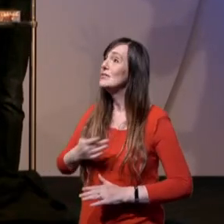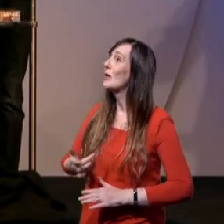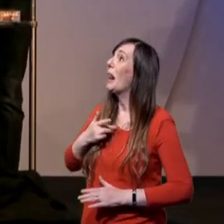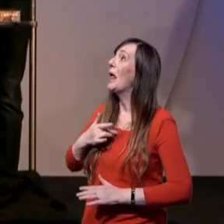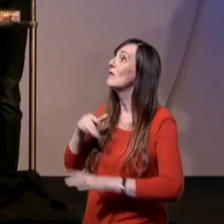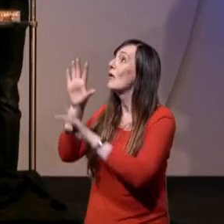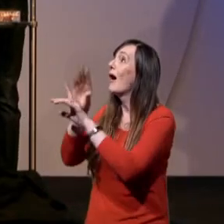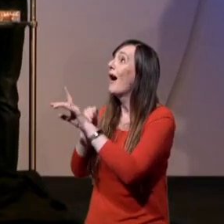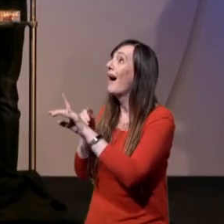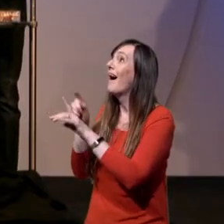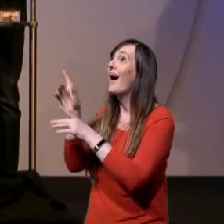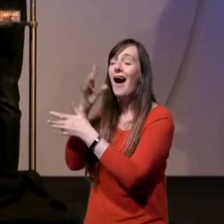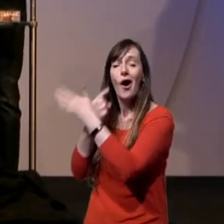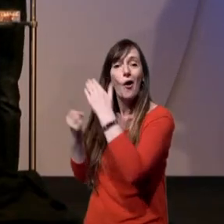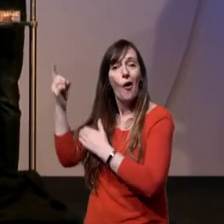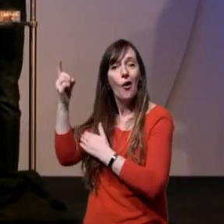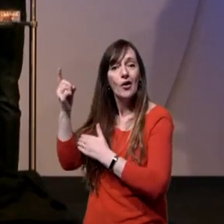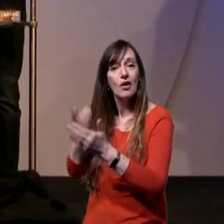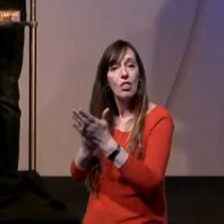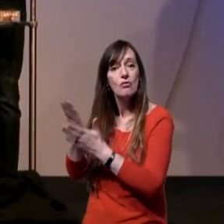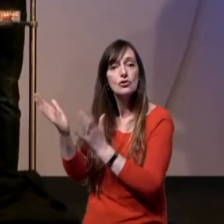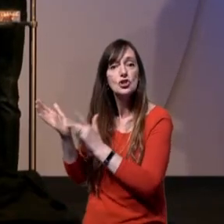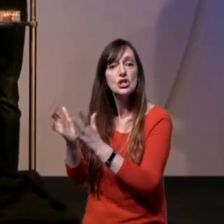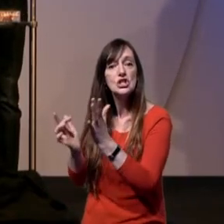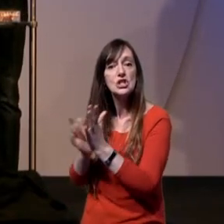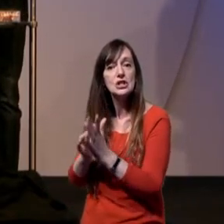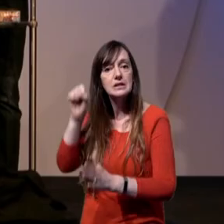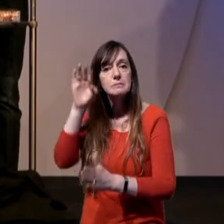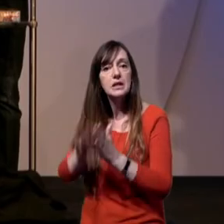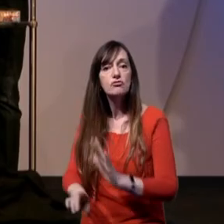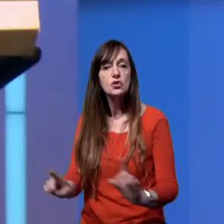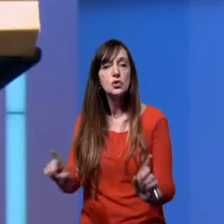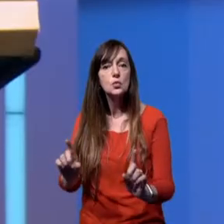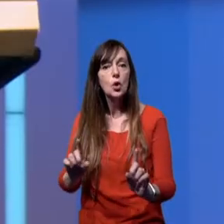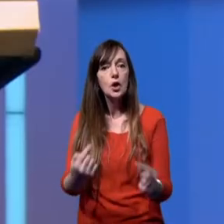in Christ Jesus will be persecuted.